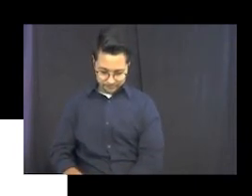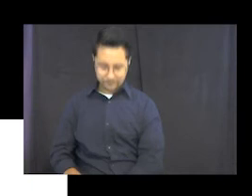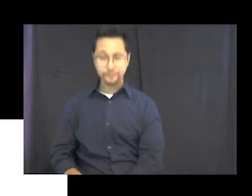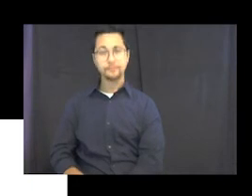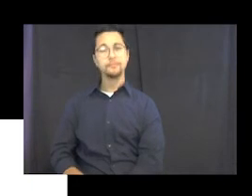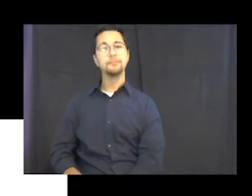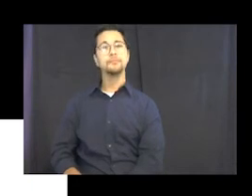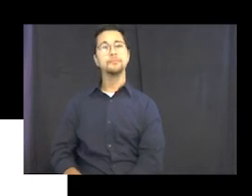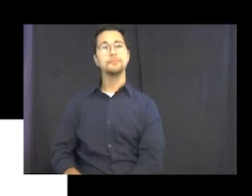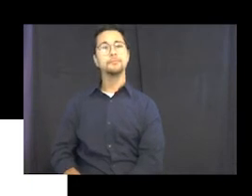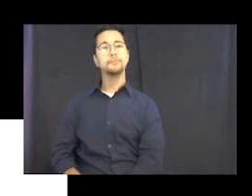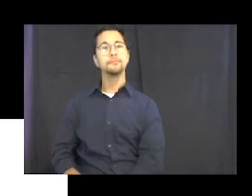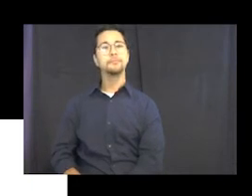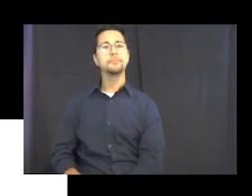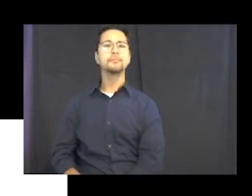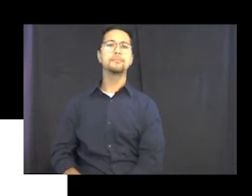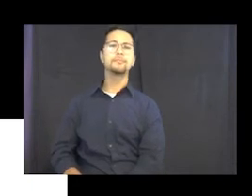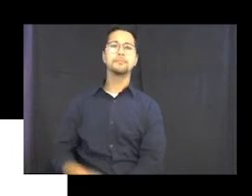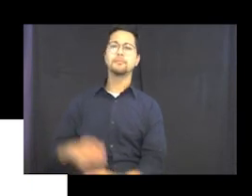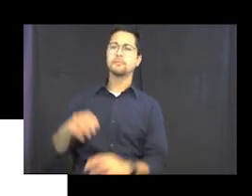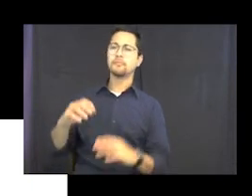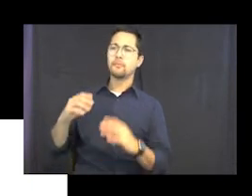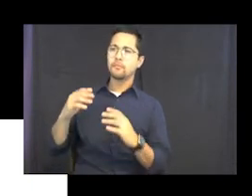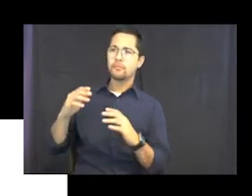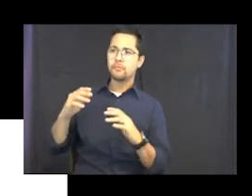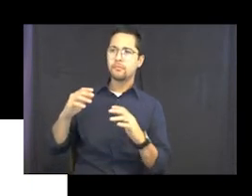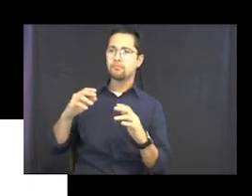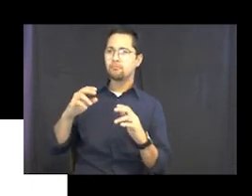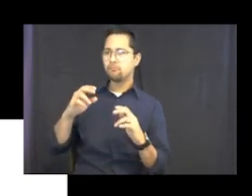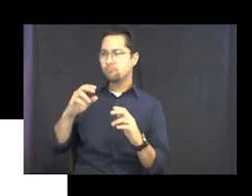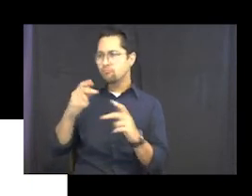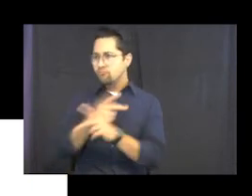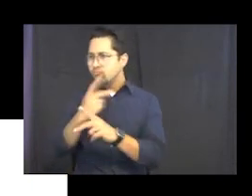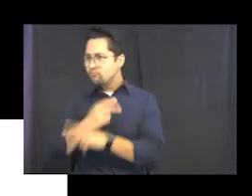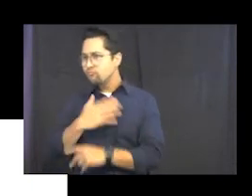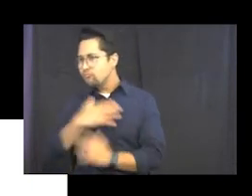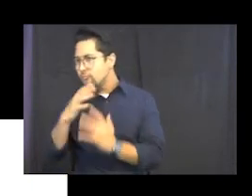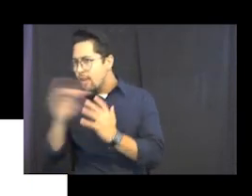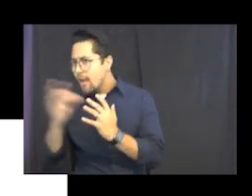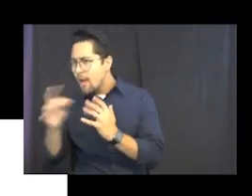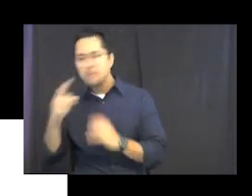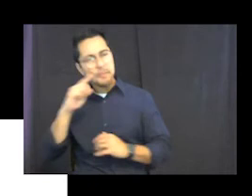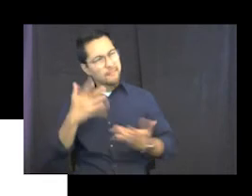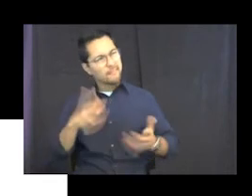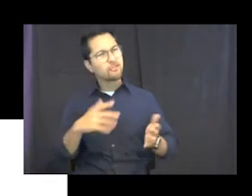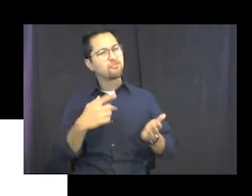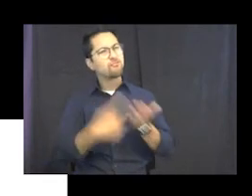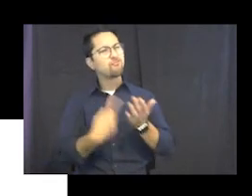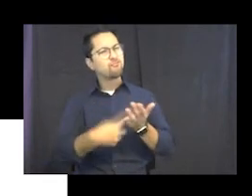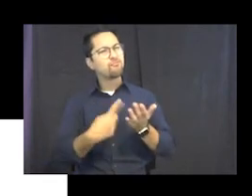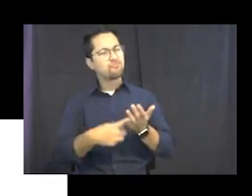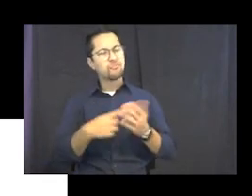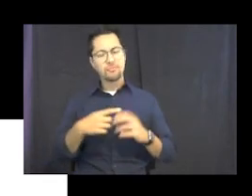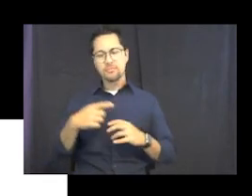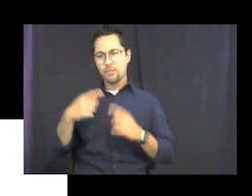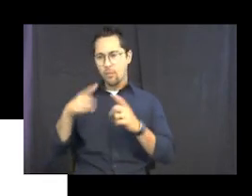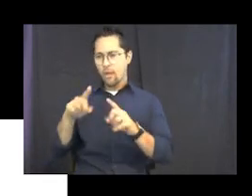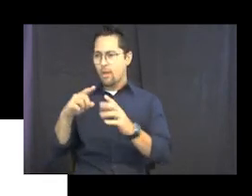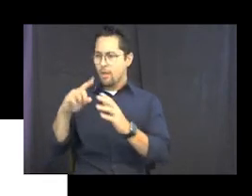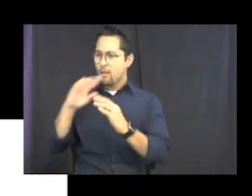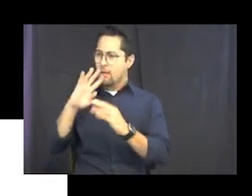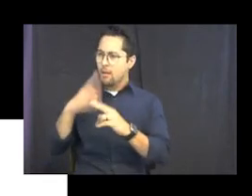Making the movement and exploring your options, I think I pretty much covered that while talking about